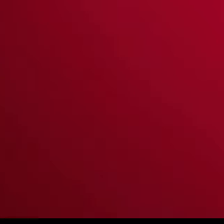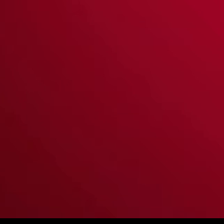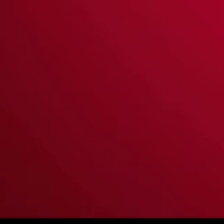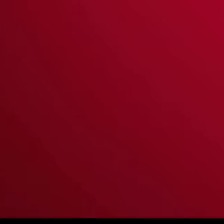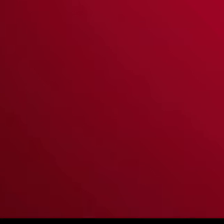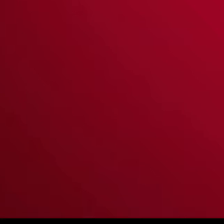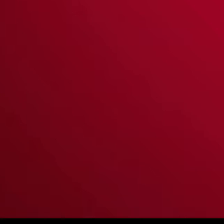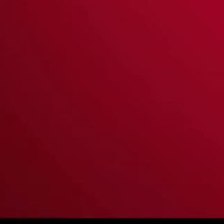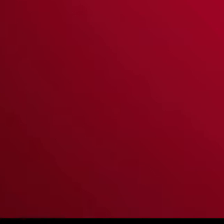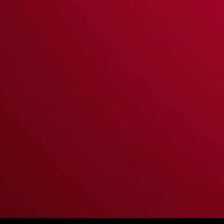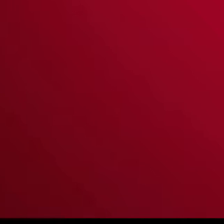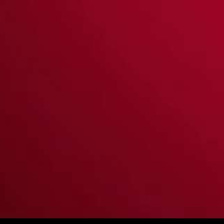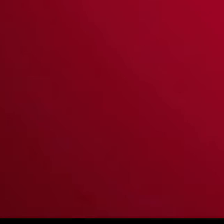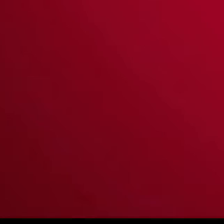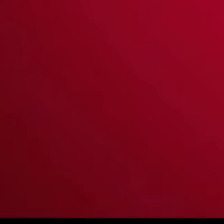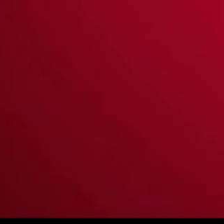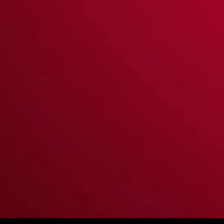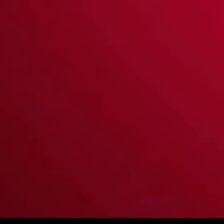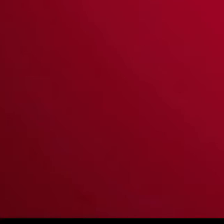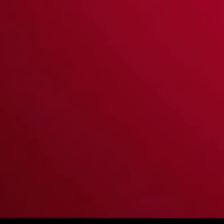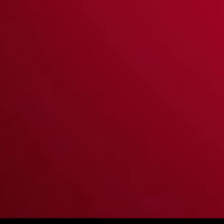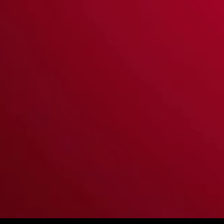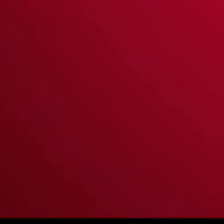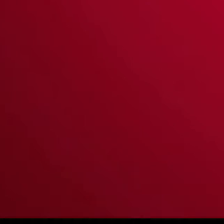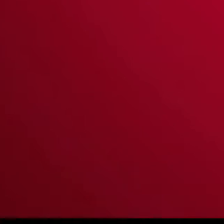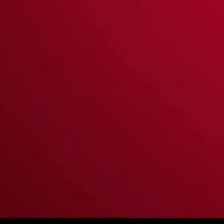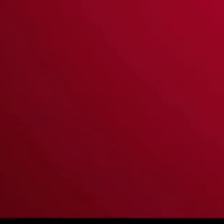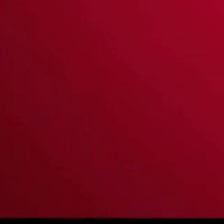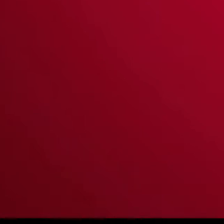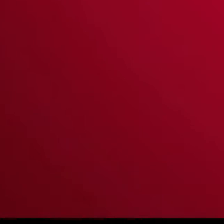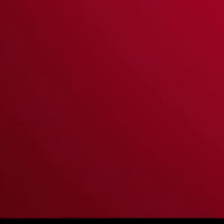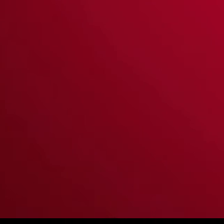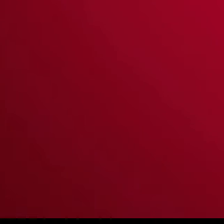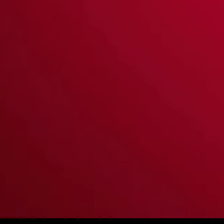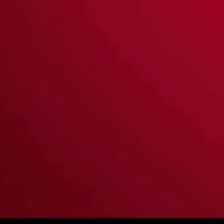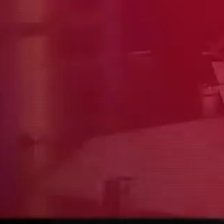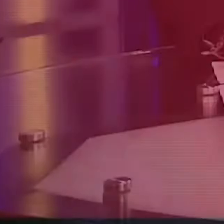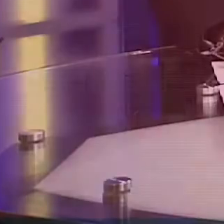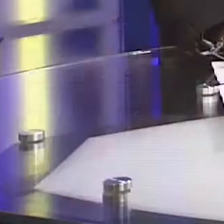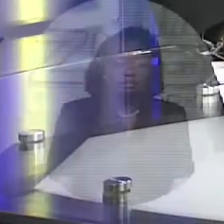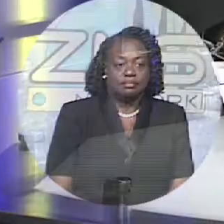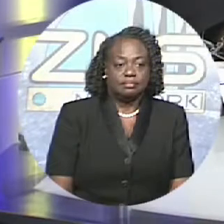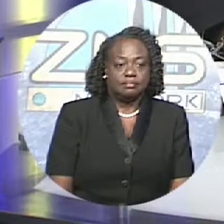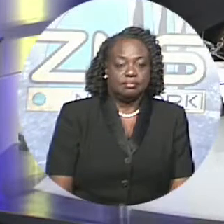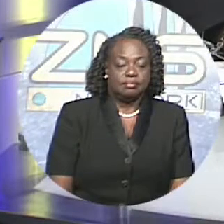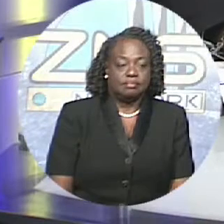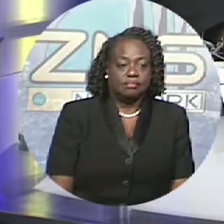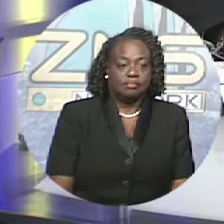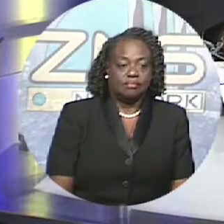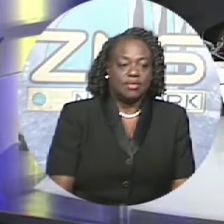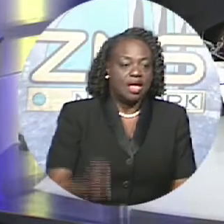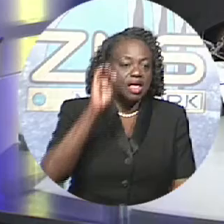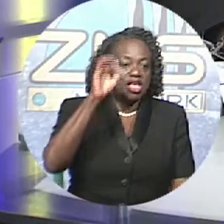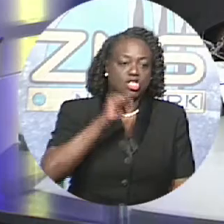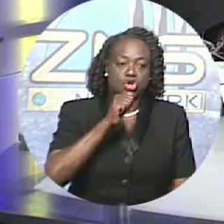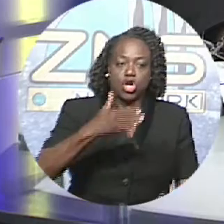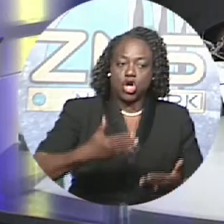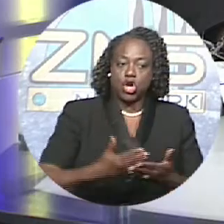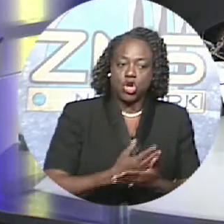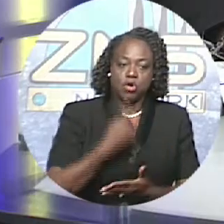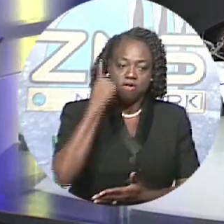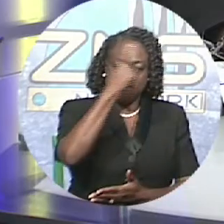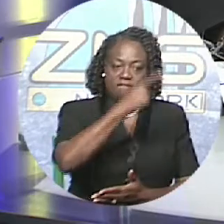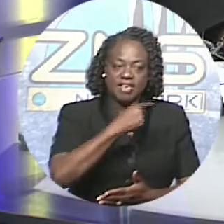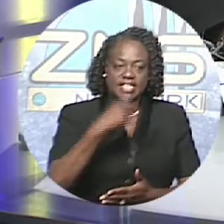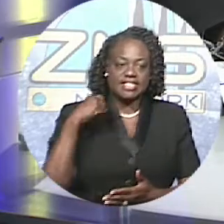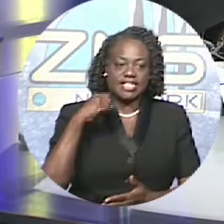This portion of the news brought to you by McDonald's. McDonald's, I'm loving it. He's not a new face to the Senate, but